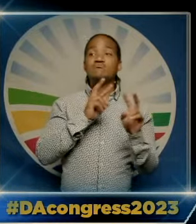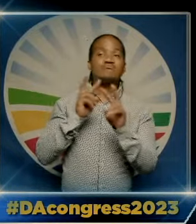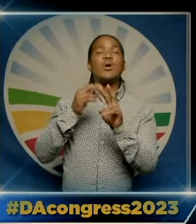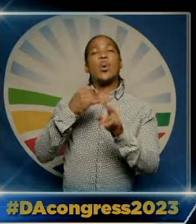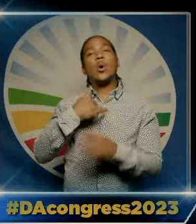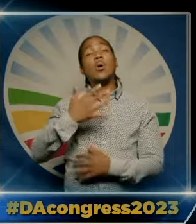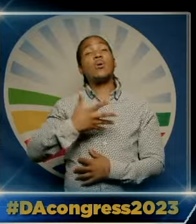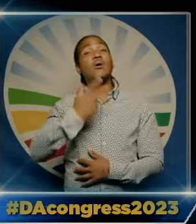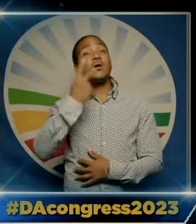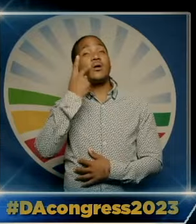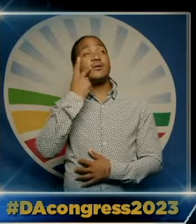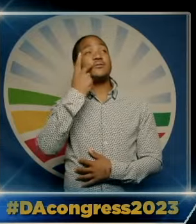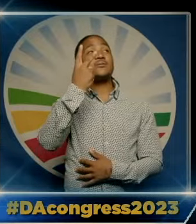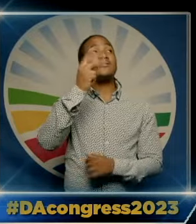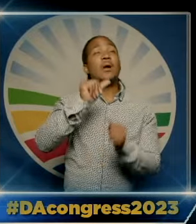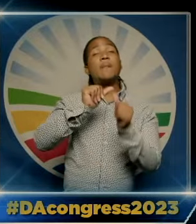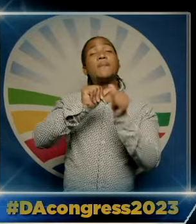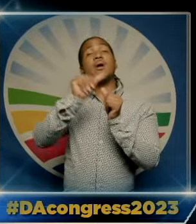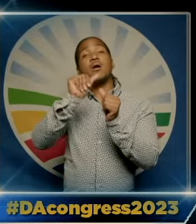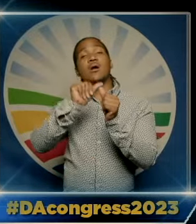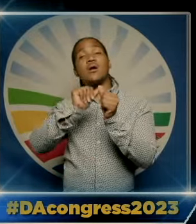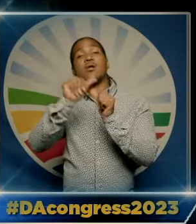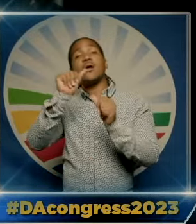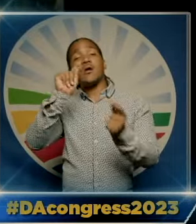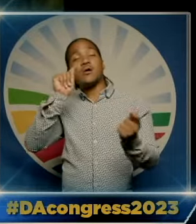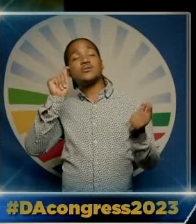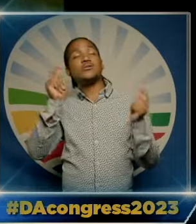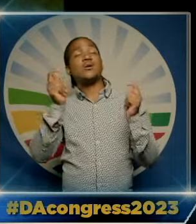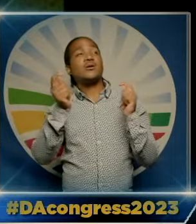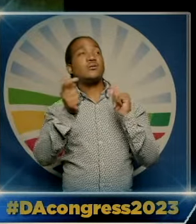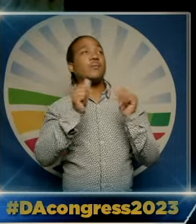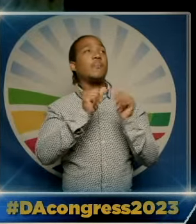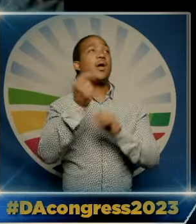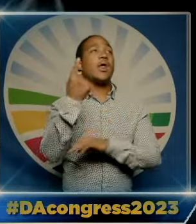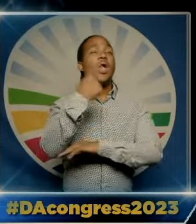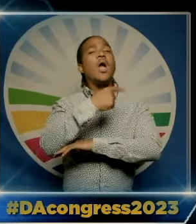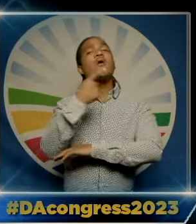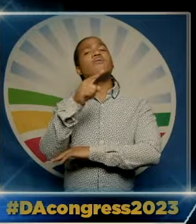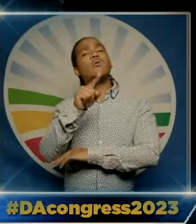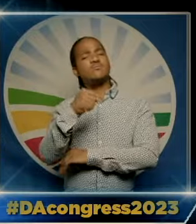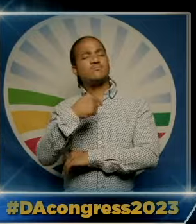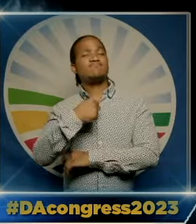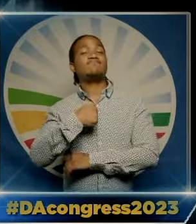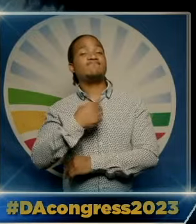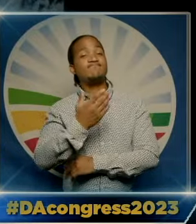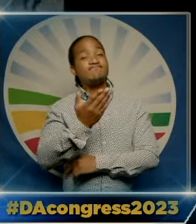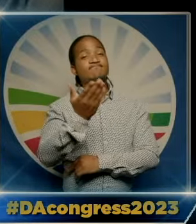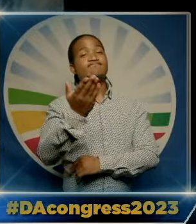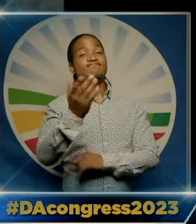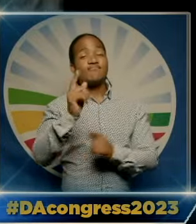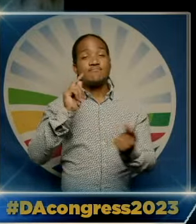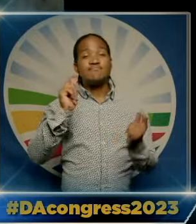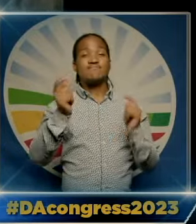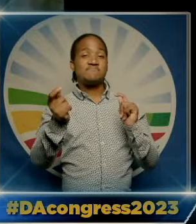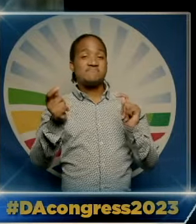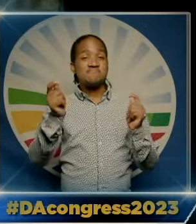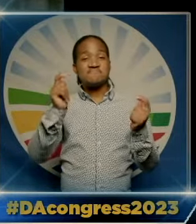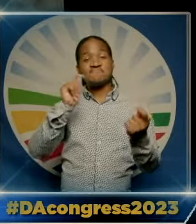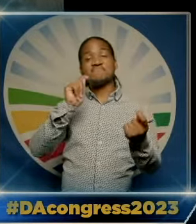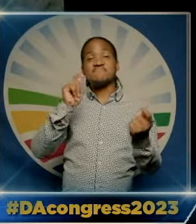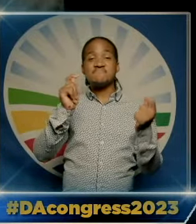wanna see a better day for you and me. Change, change, change